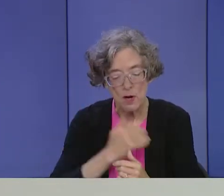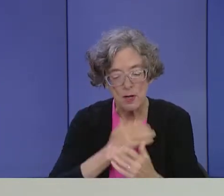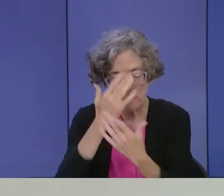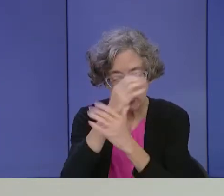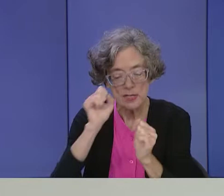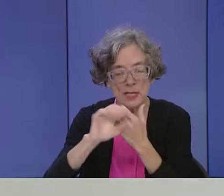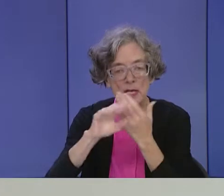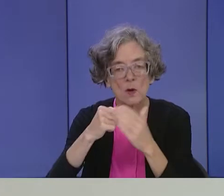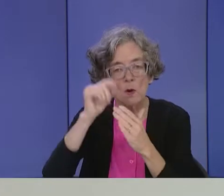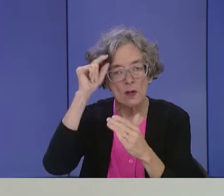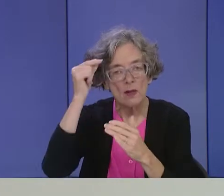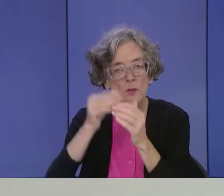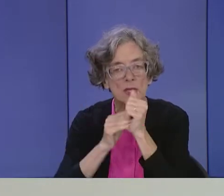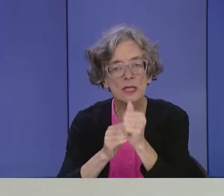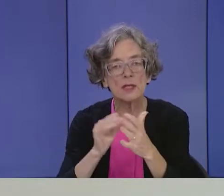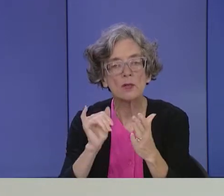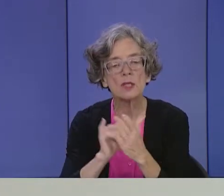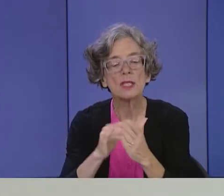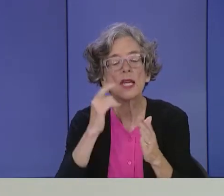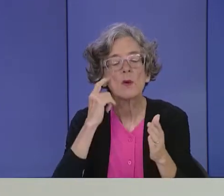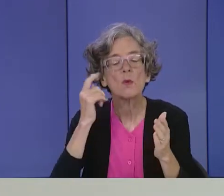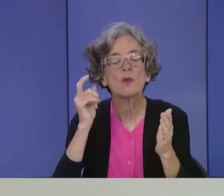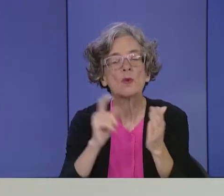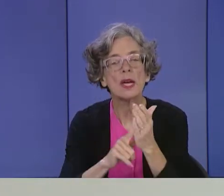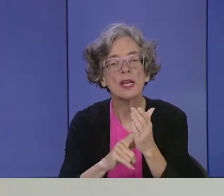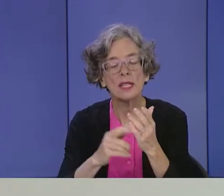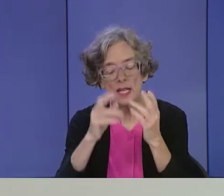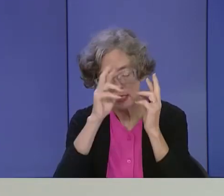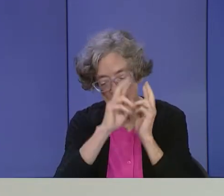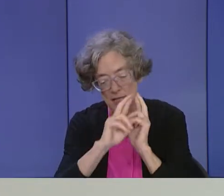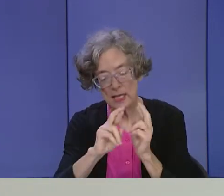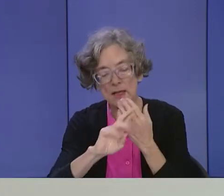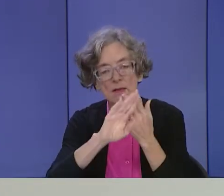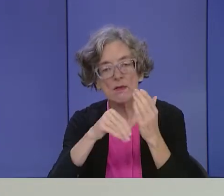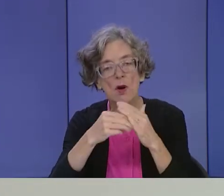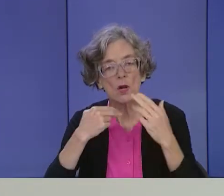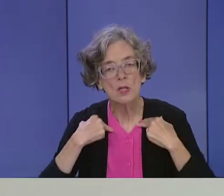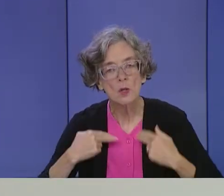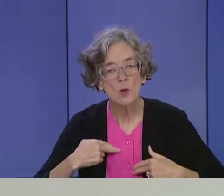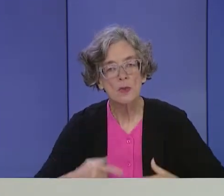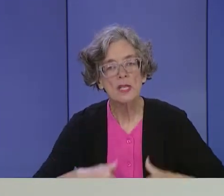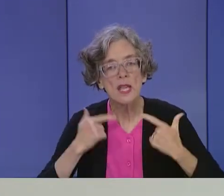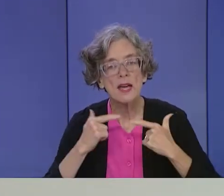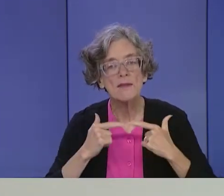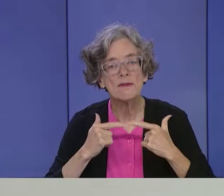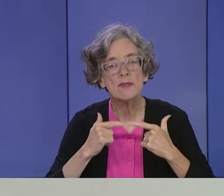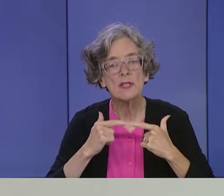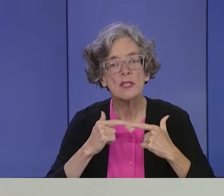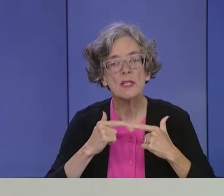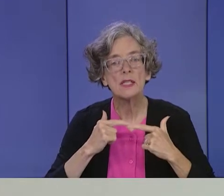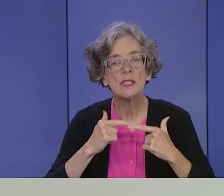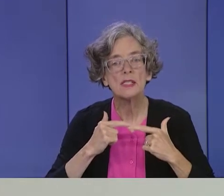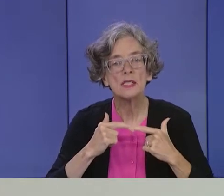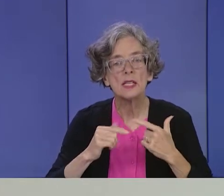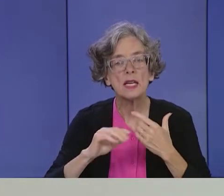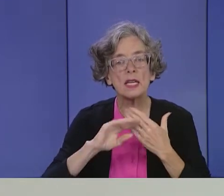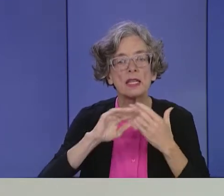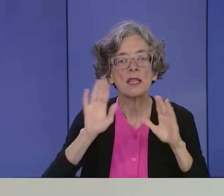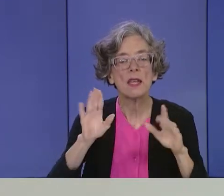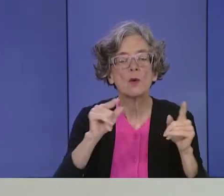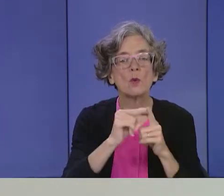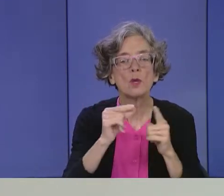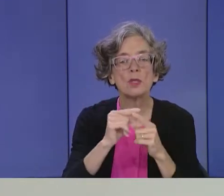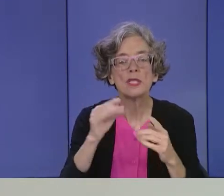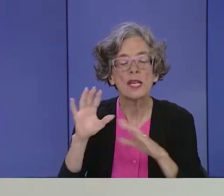civil leaders, that they would recognize the dignity of all human life, in other words, in actions,